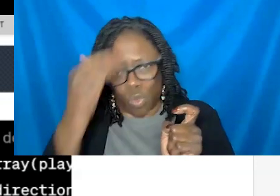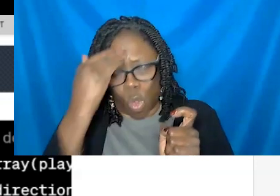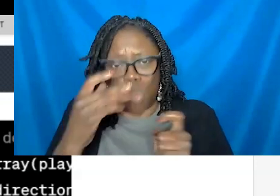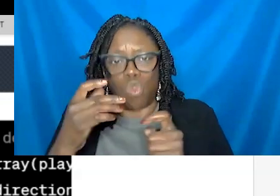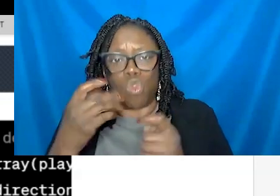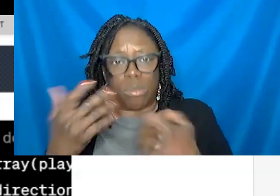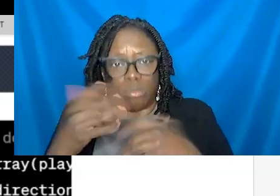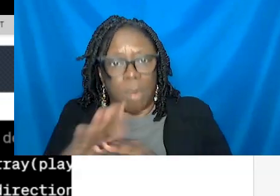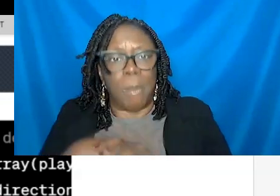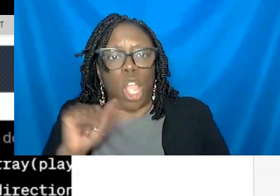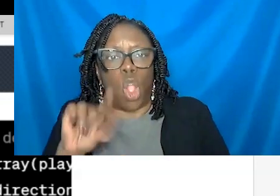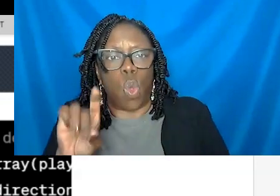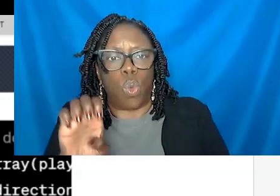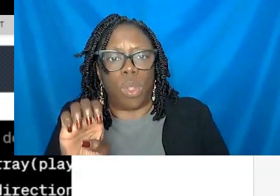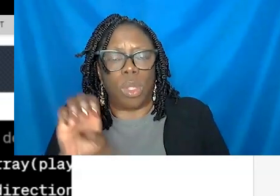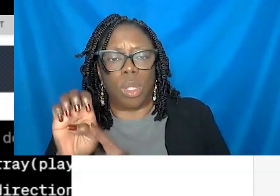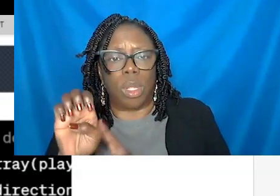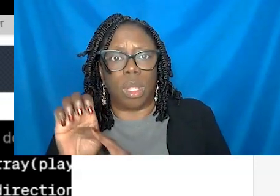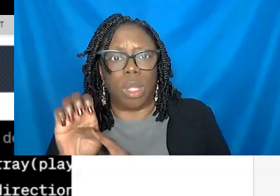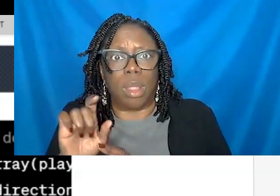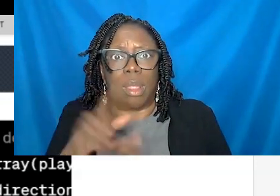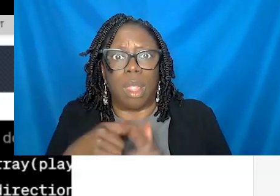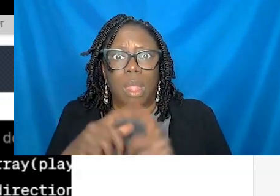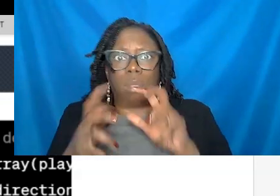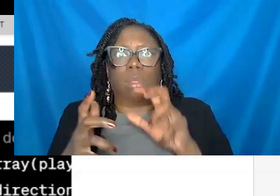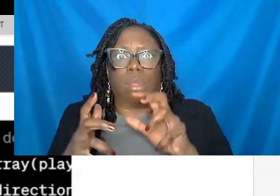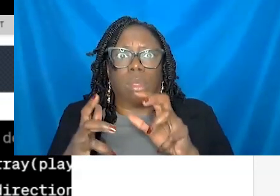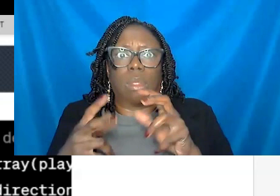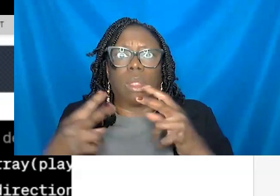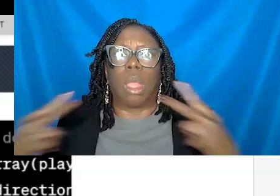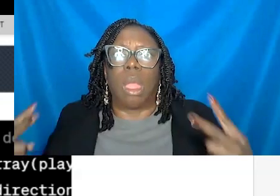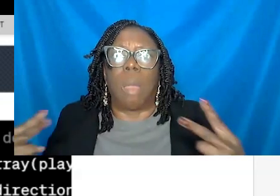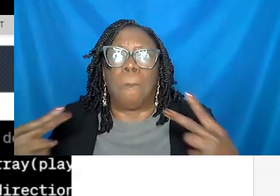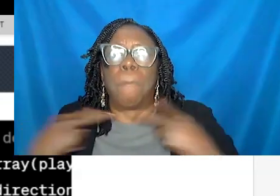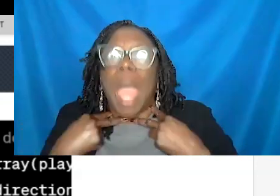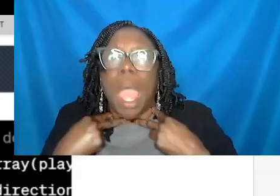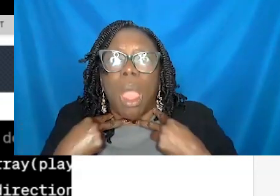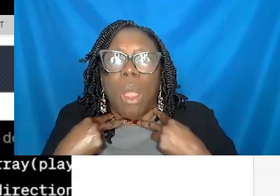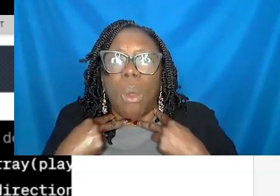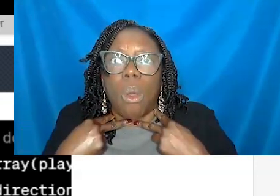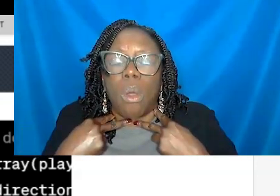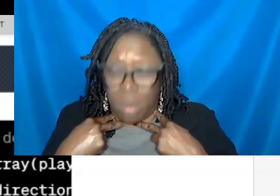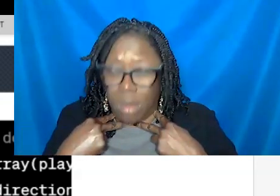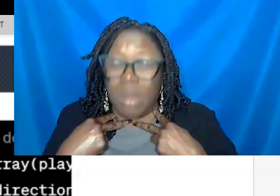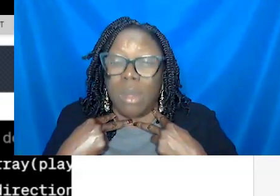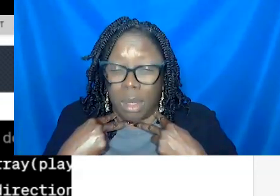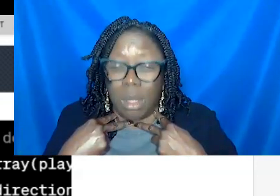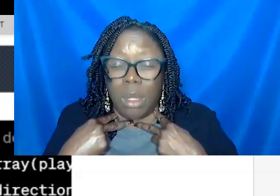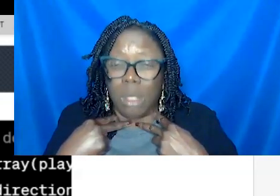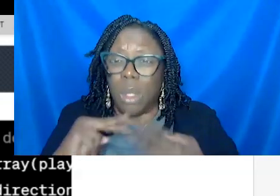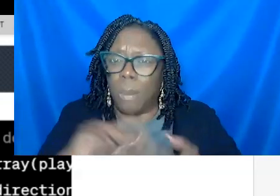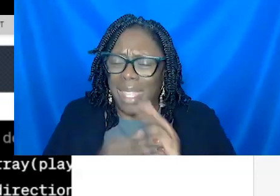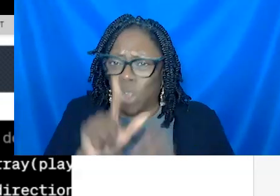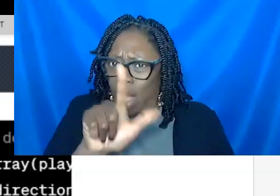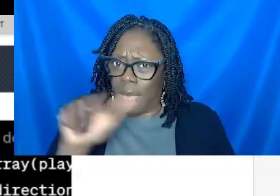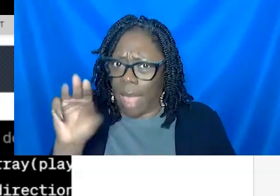code, then I would have been dead in the water. So that's something, that's another thing that you need to know about large language